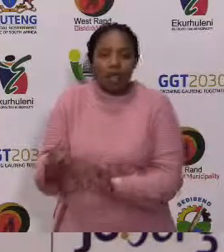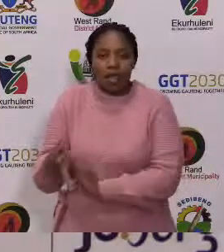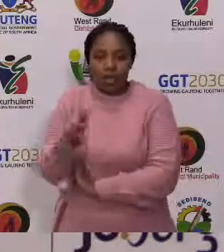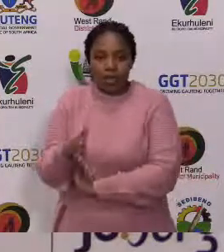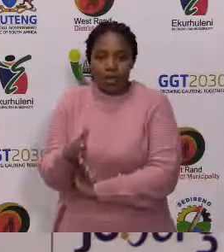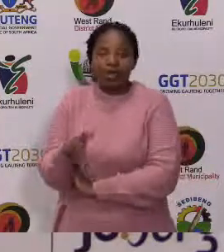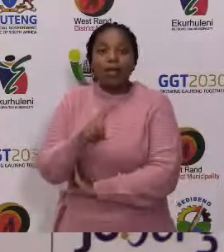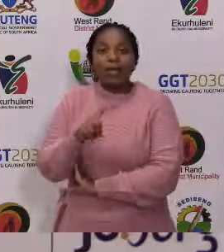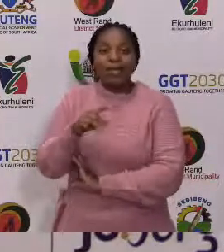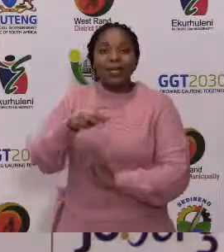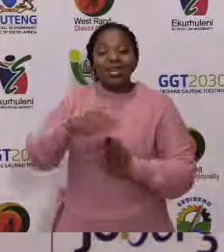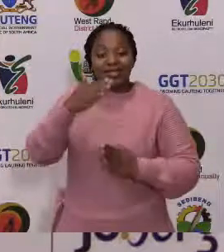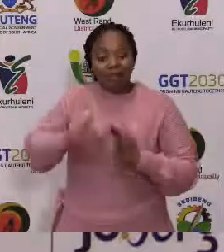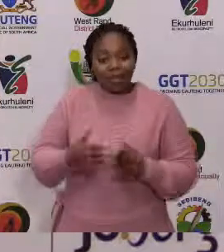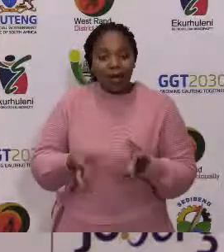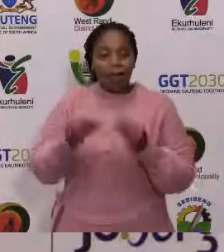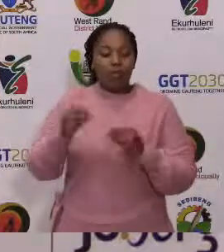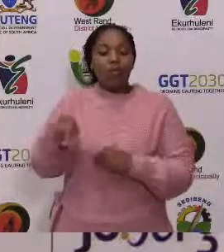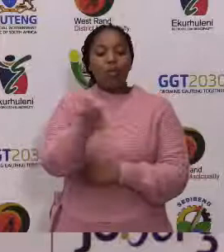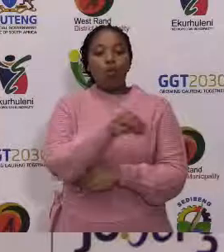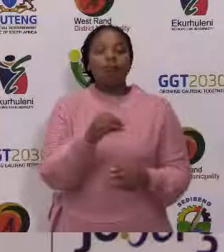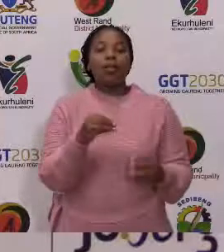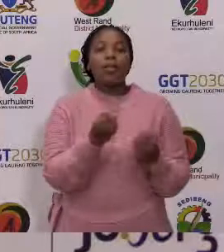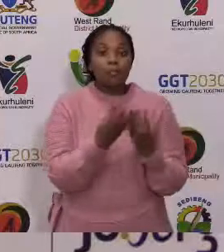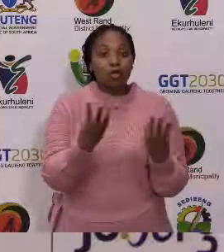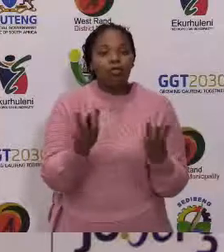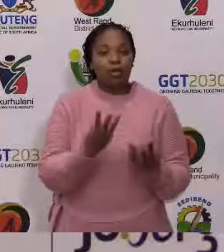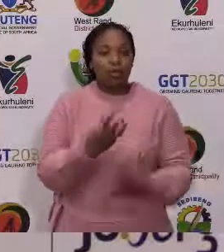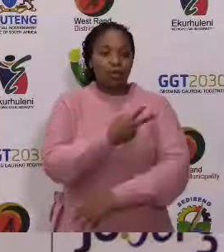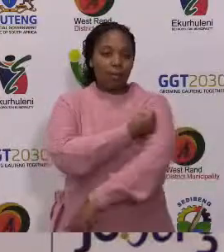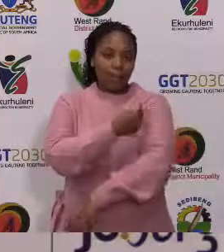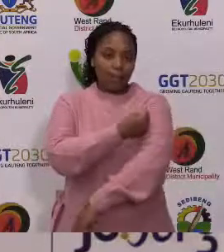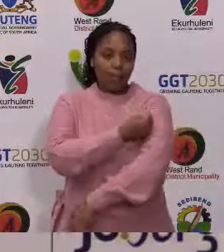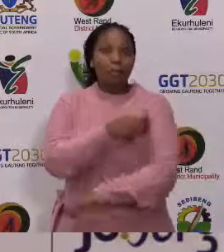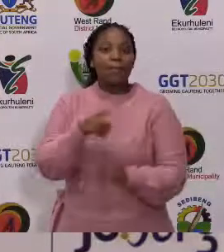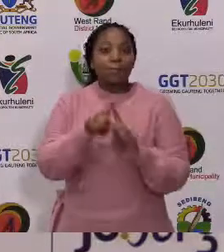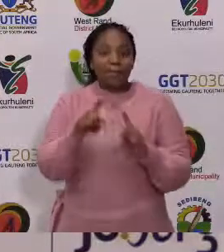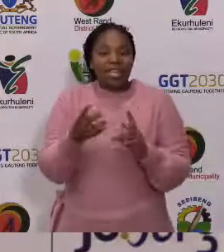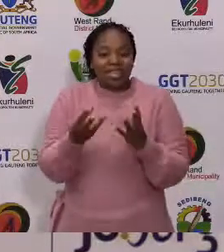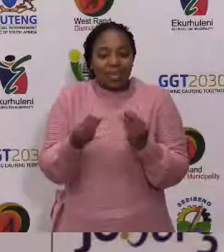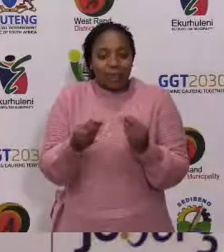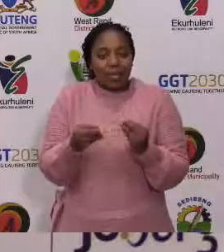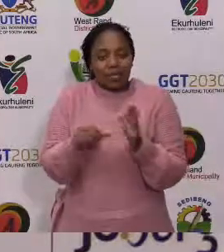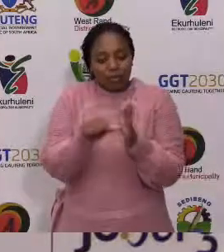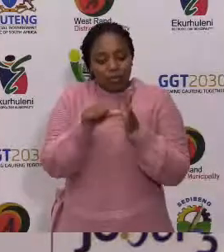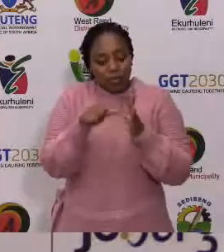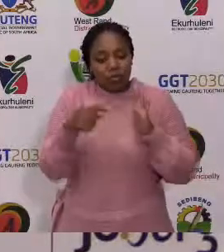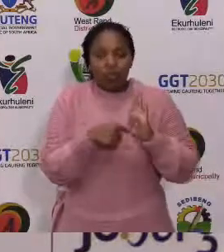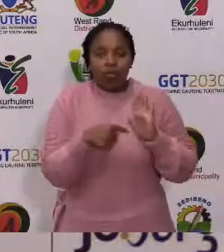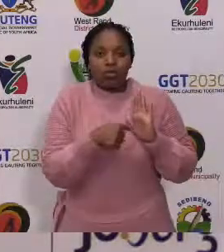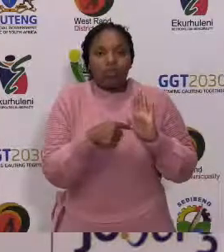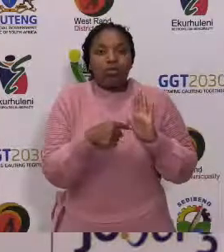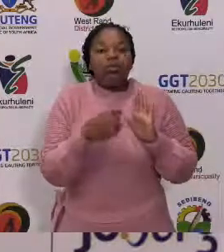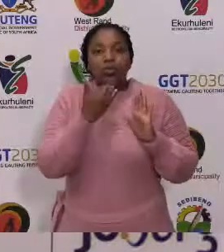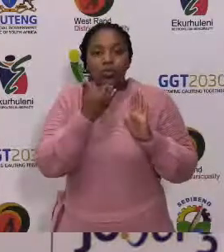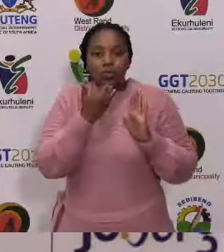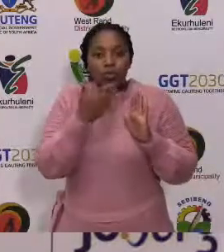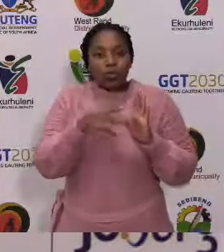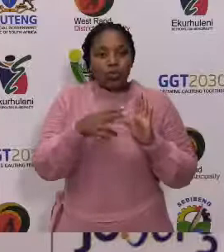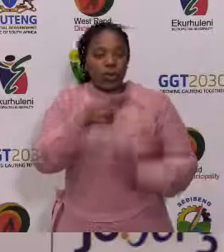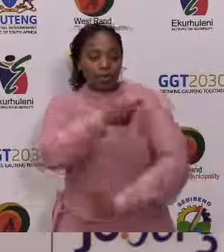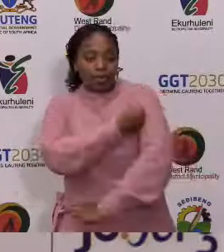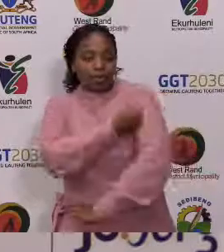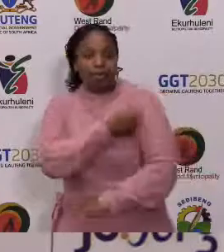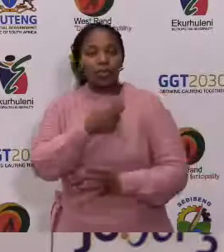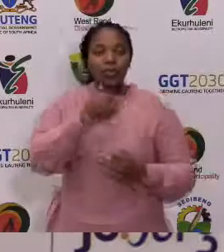high-risk individual vaccinated, people unfortunately are going to die. But the numbers is important. And what we've got in place right now in the province,